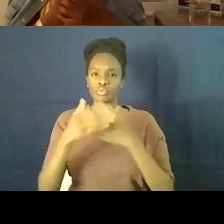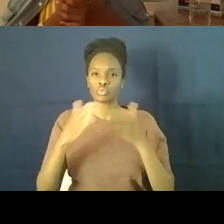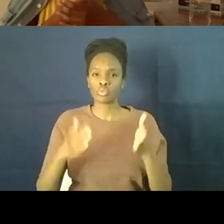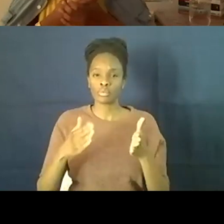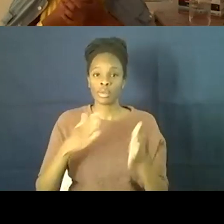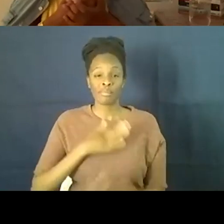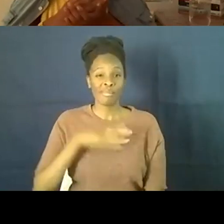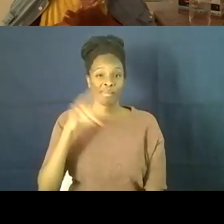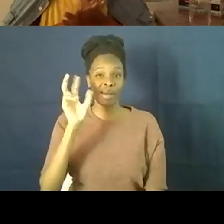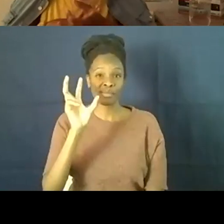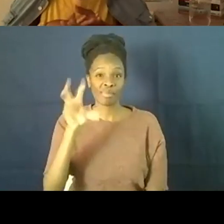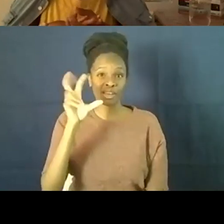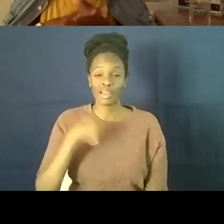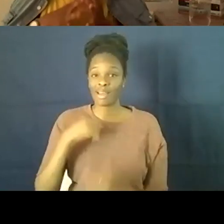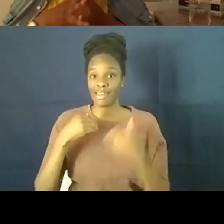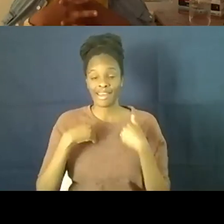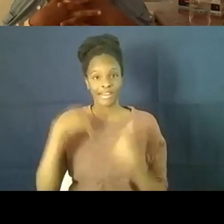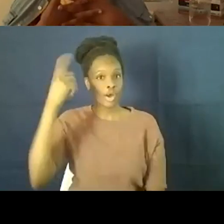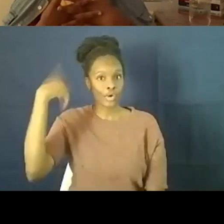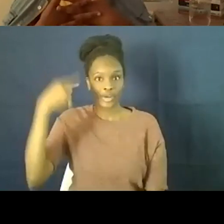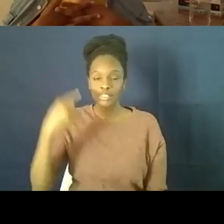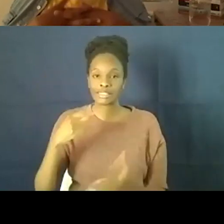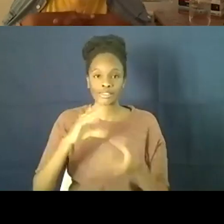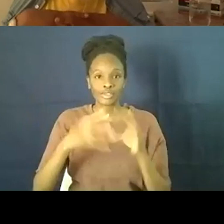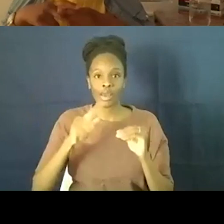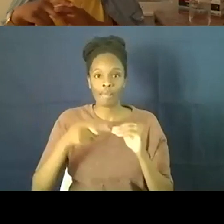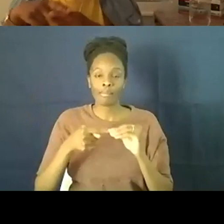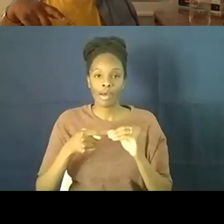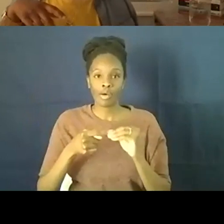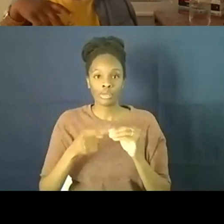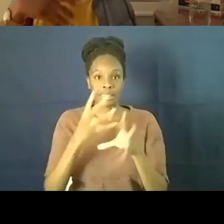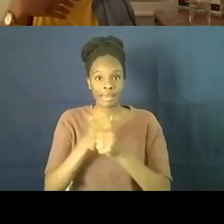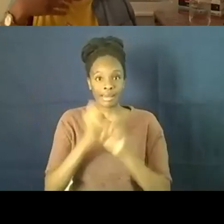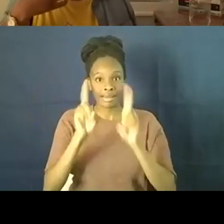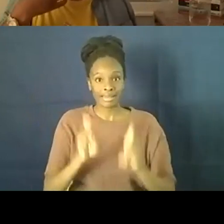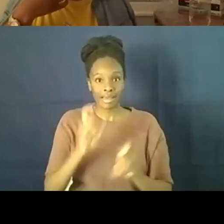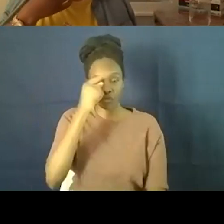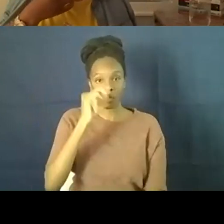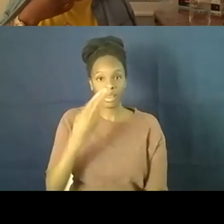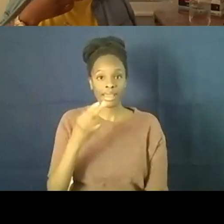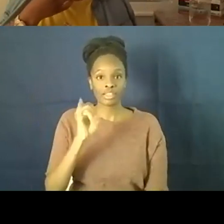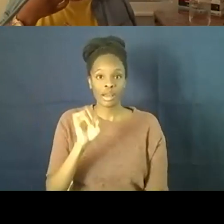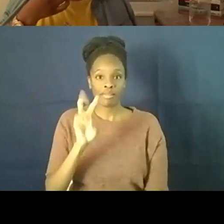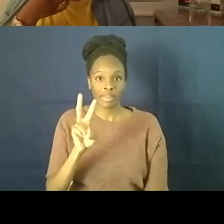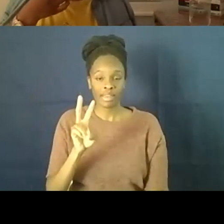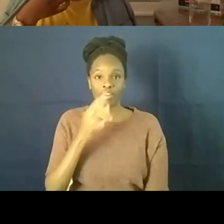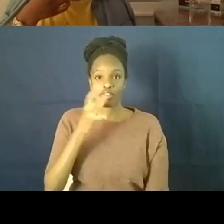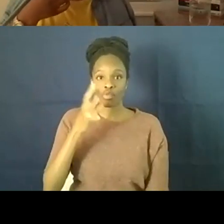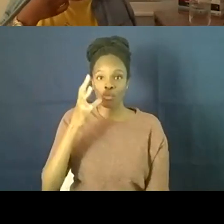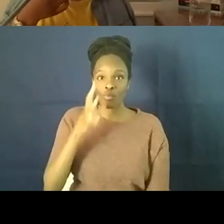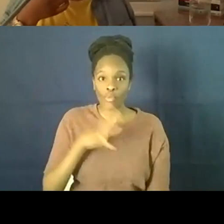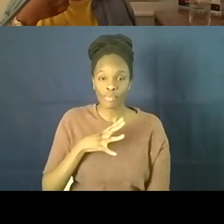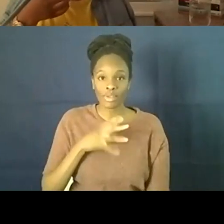based on, I had a crazy story about going to get tested for HIV, and the woman who was doing the rapid test and interviewing